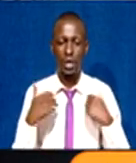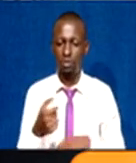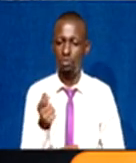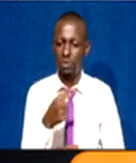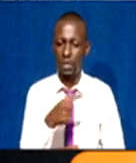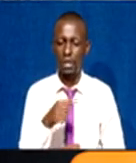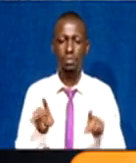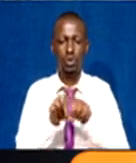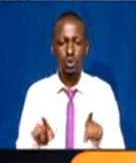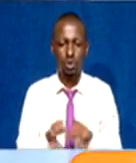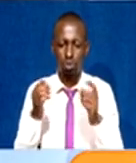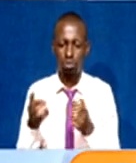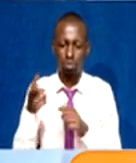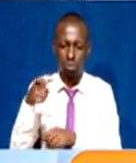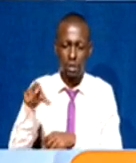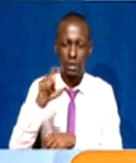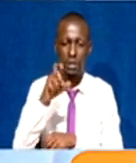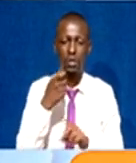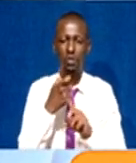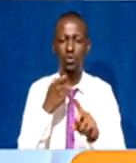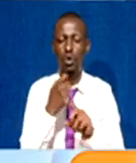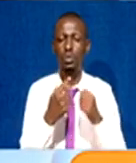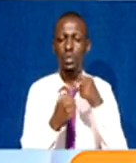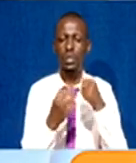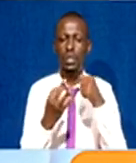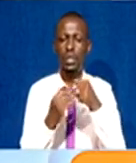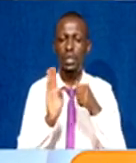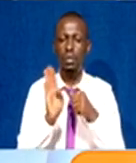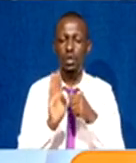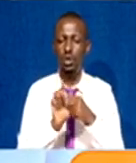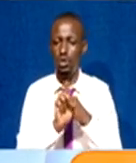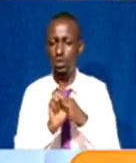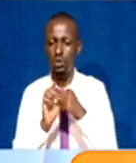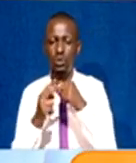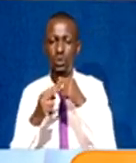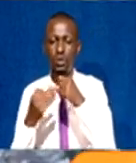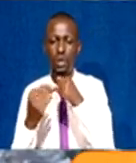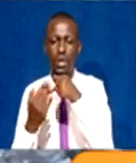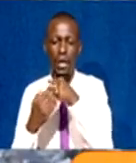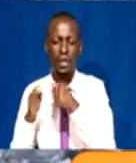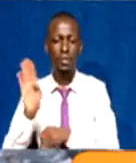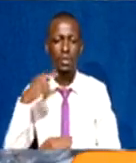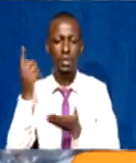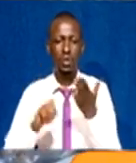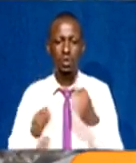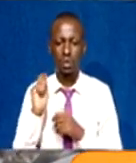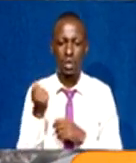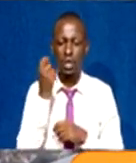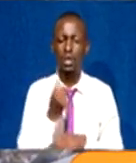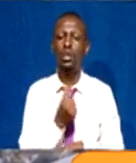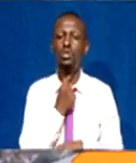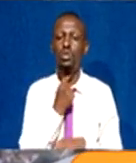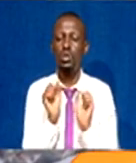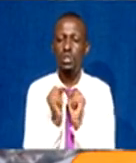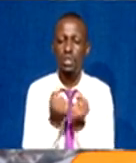also recorded an increase from 680 billion shillings to 789 billion shillings. Chelugui urged the Kenya Union of Savings